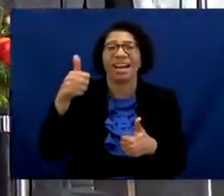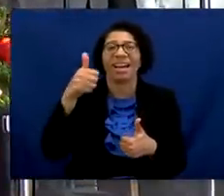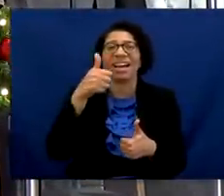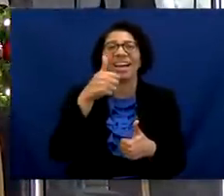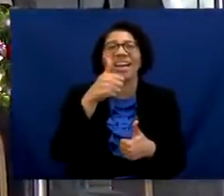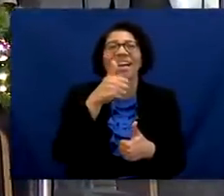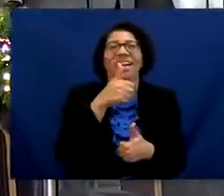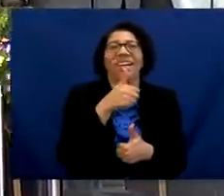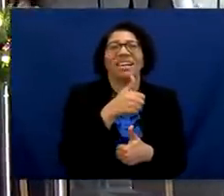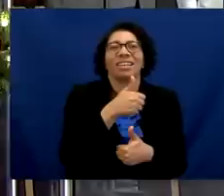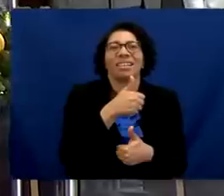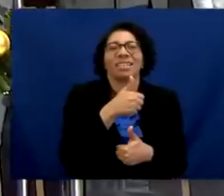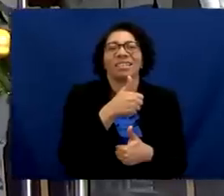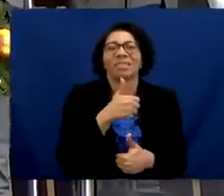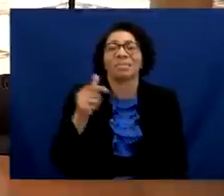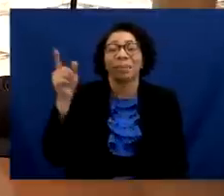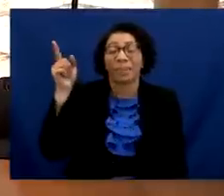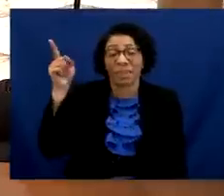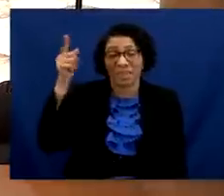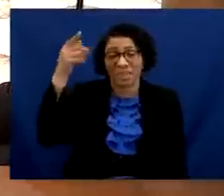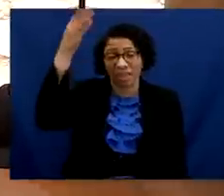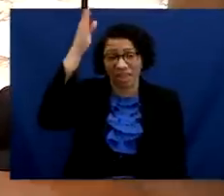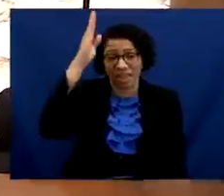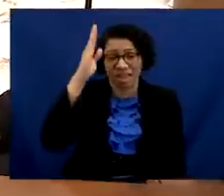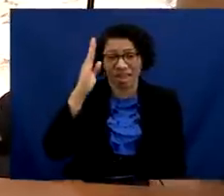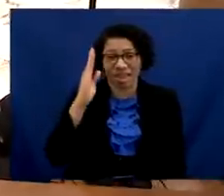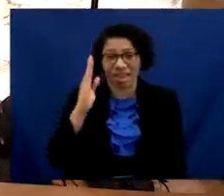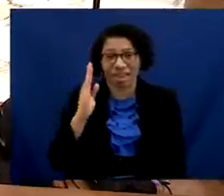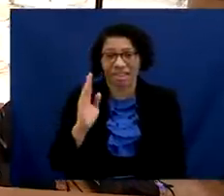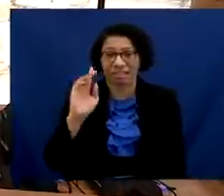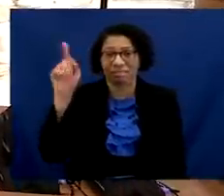Yeah, that you're Jehovah, that you're